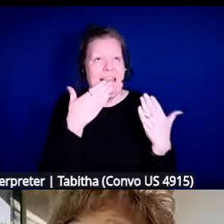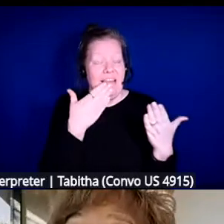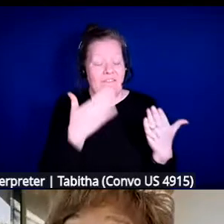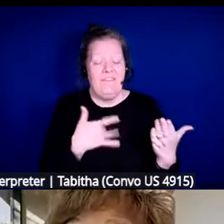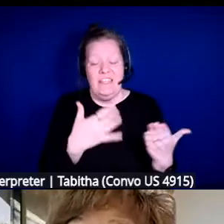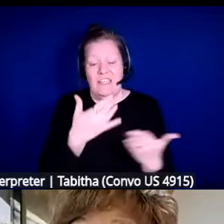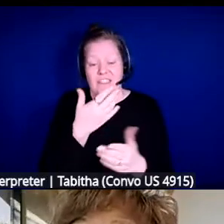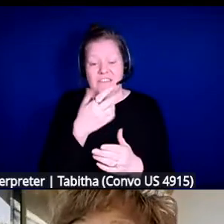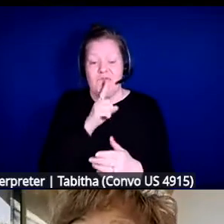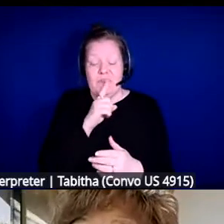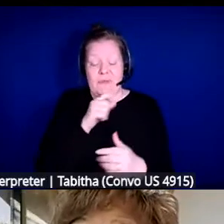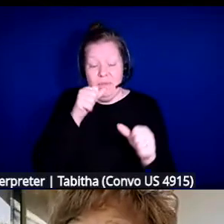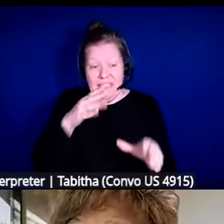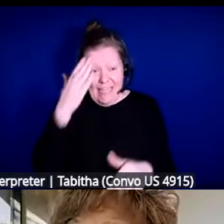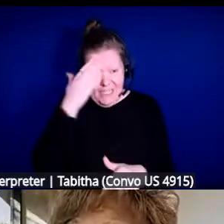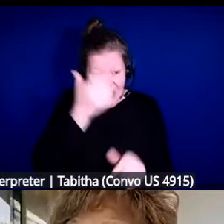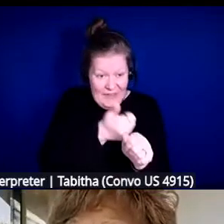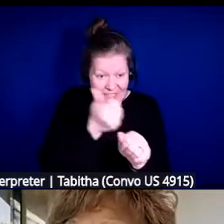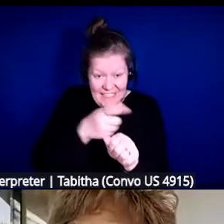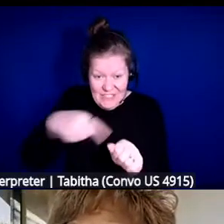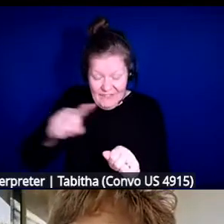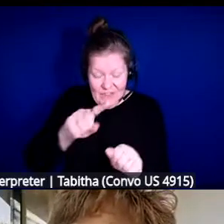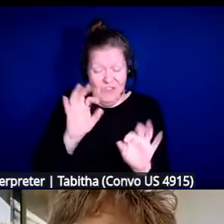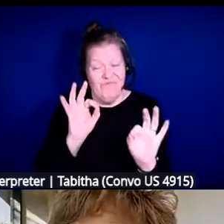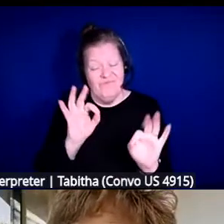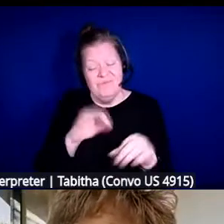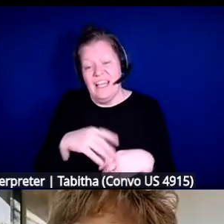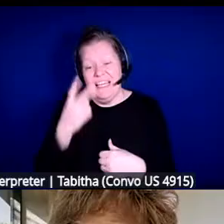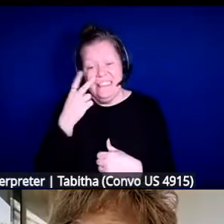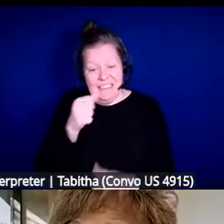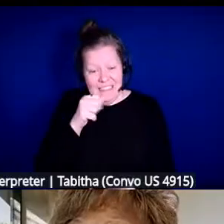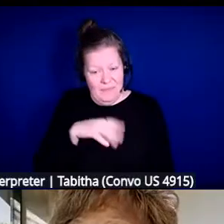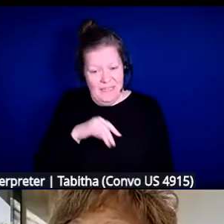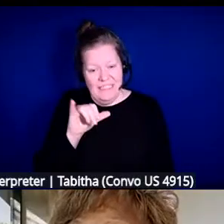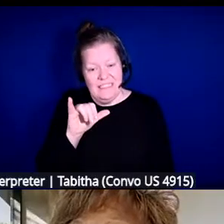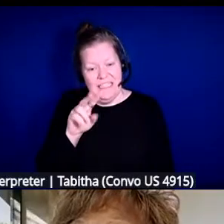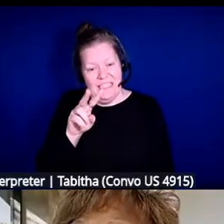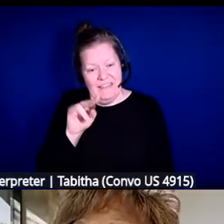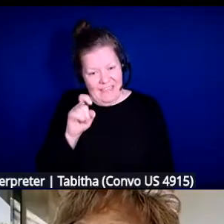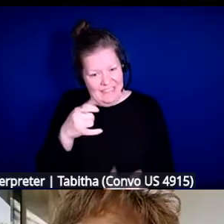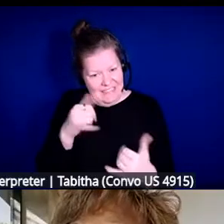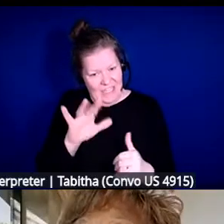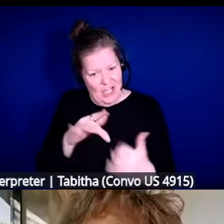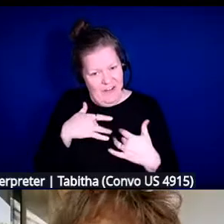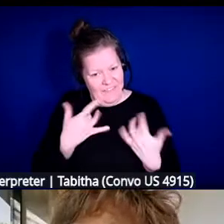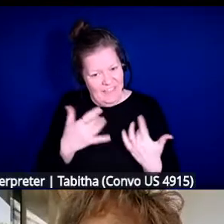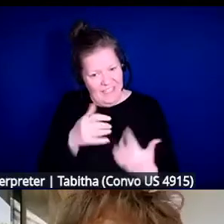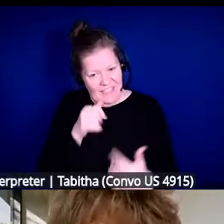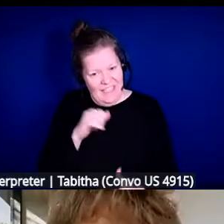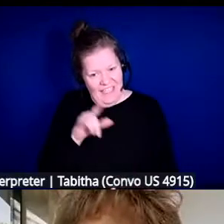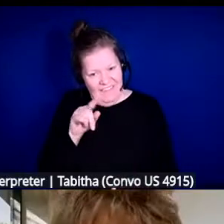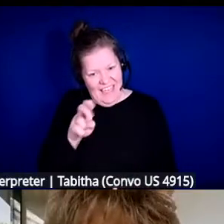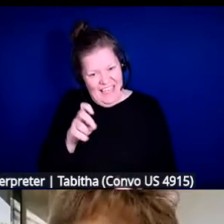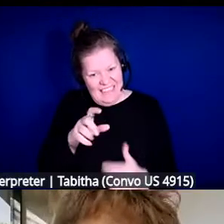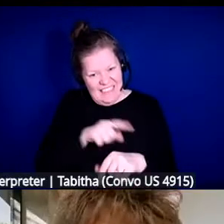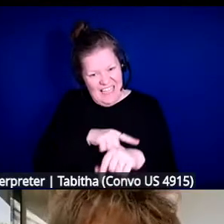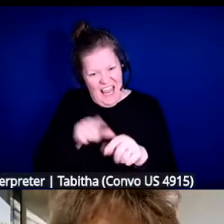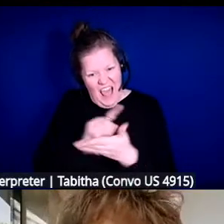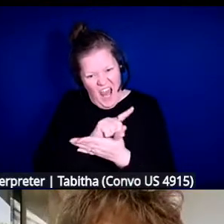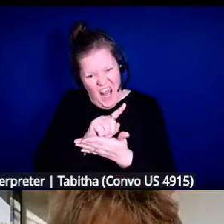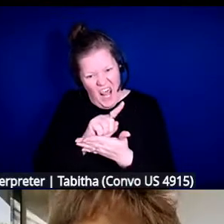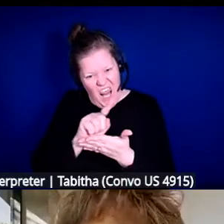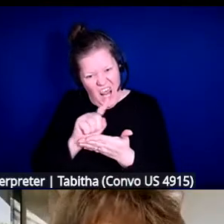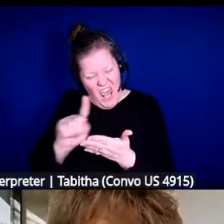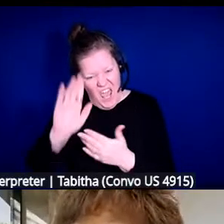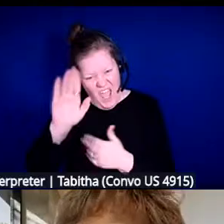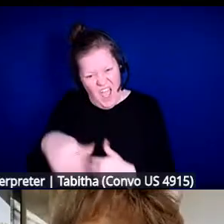know each and every one of y'all. Let me tell you. I know I see Miss Yvette still at her event. Miss Yvette, is this a week-long thing? Girl.